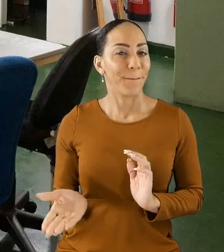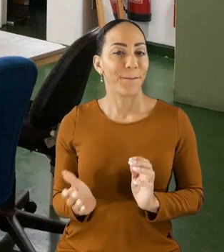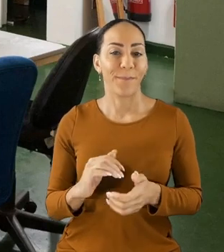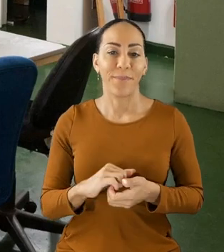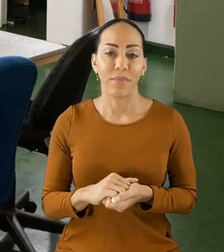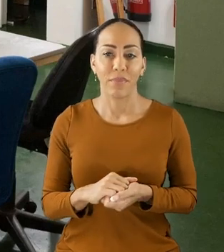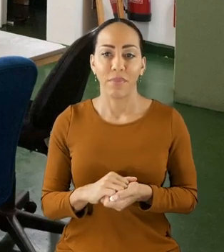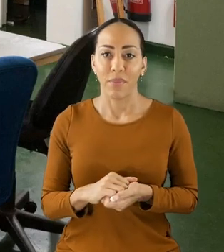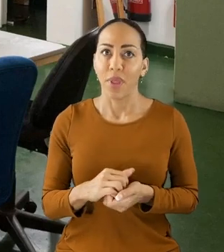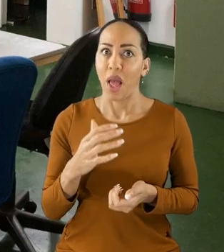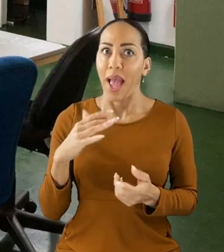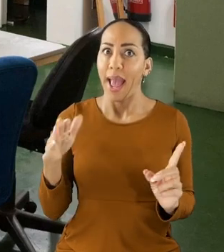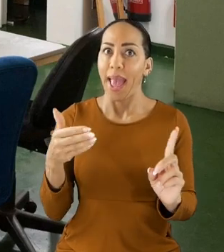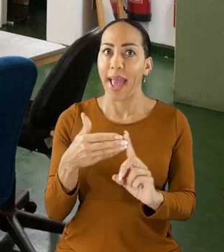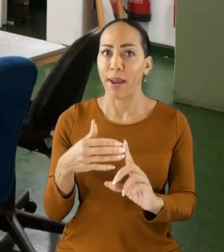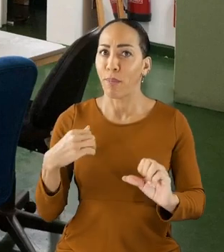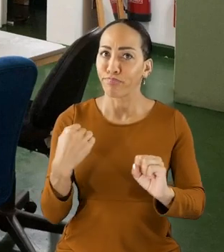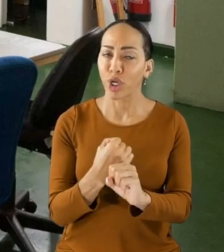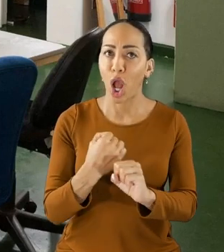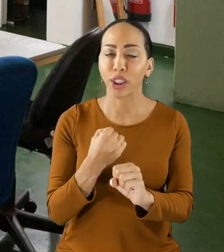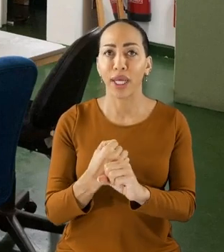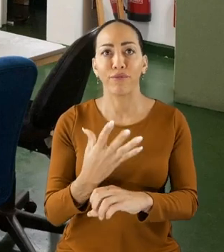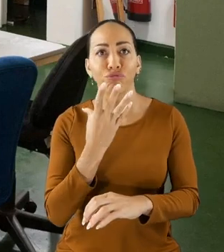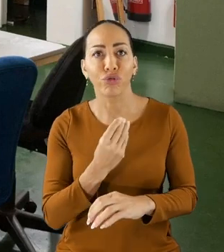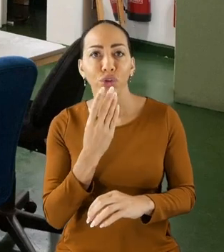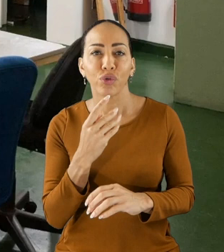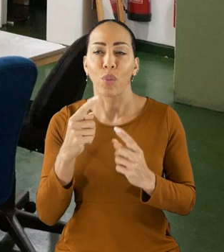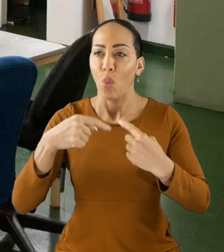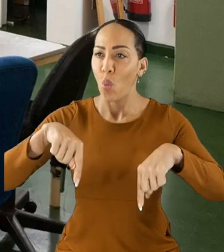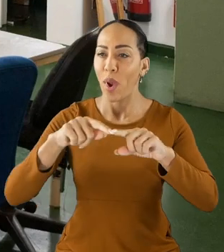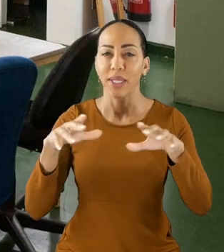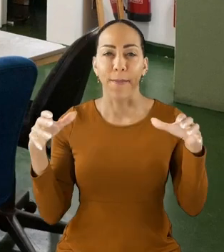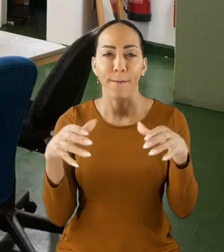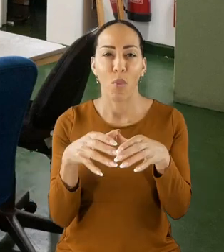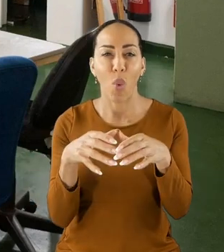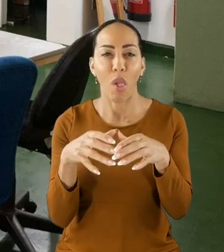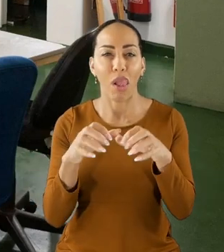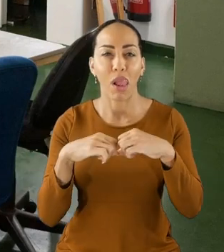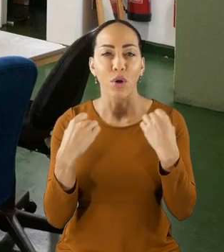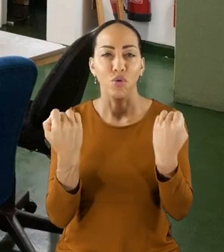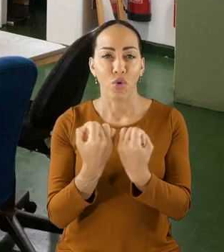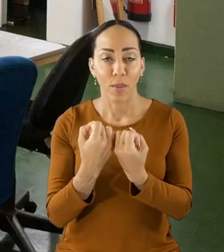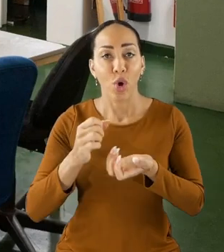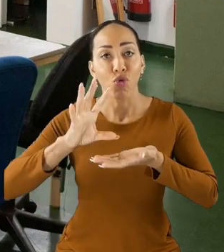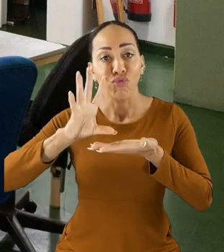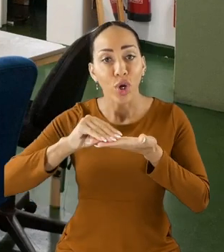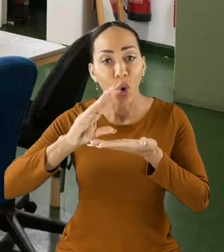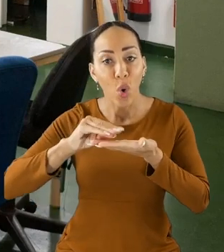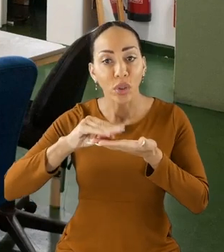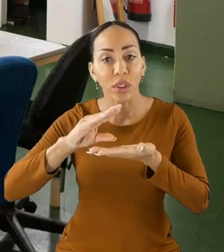today. I want to make it as productive as we possibly can. We're a small group. We're recording